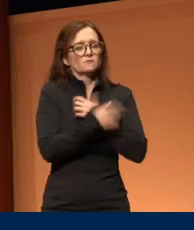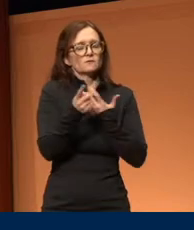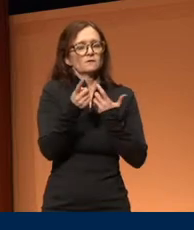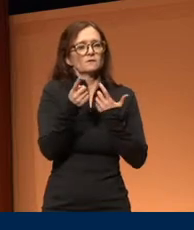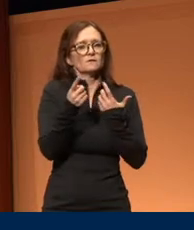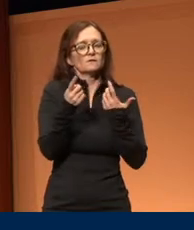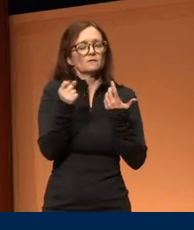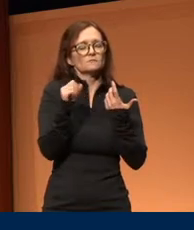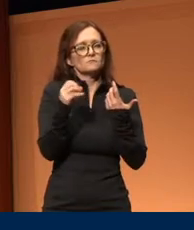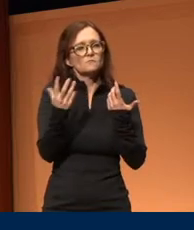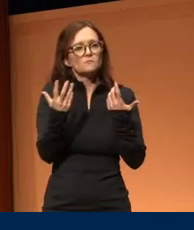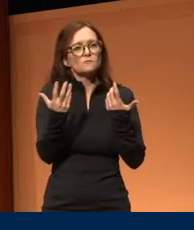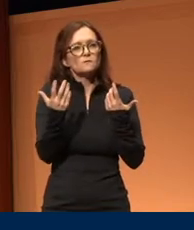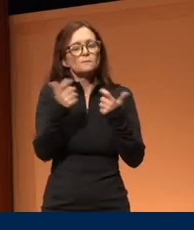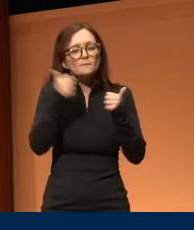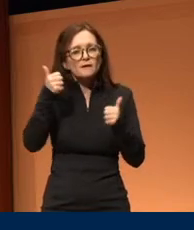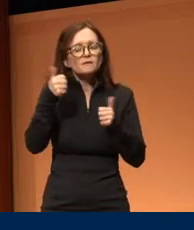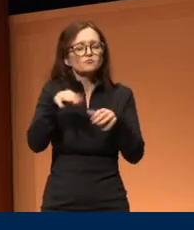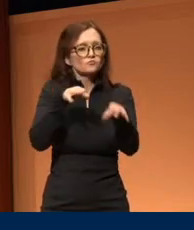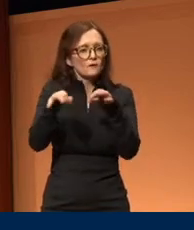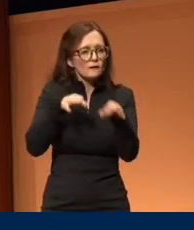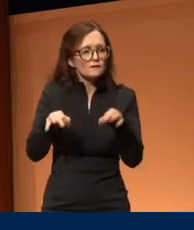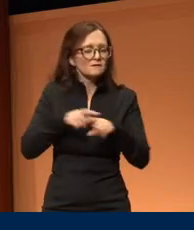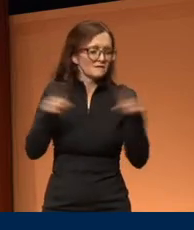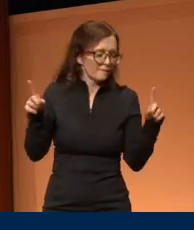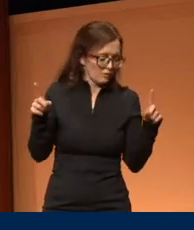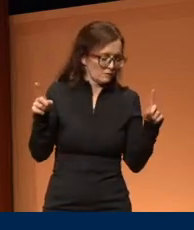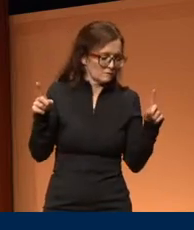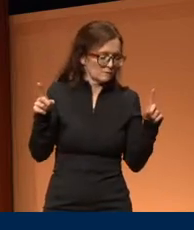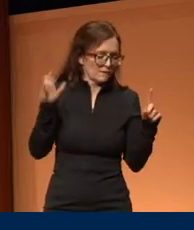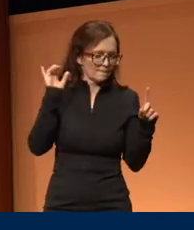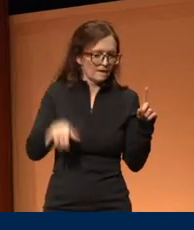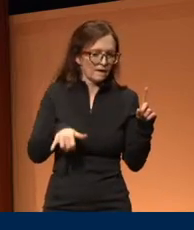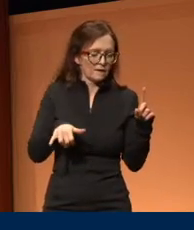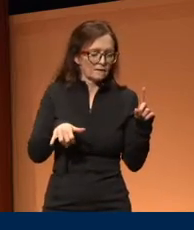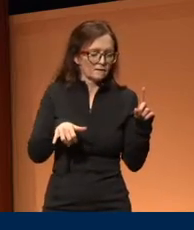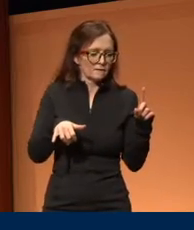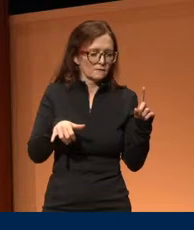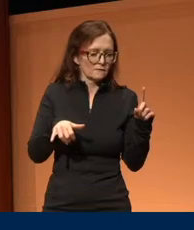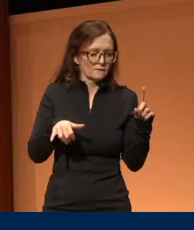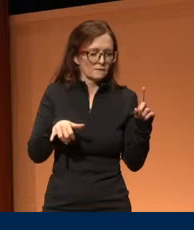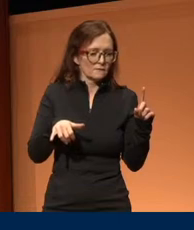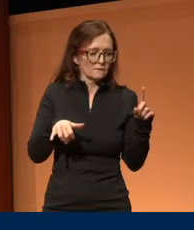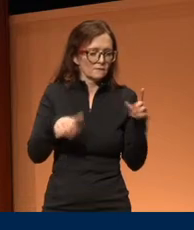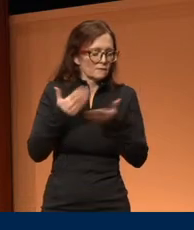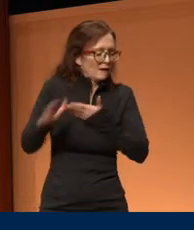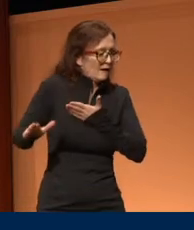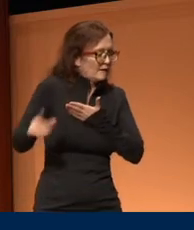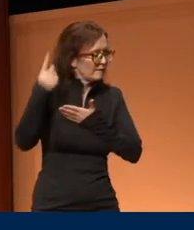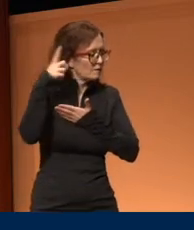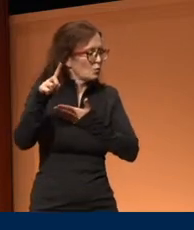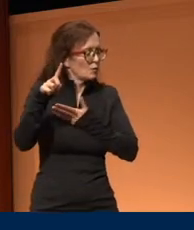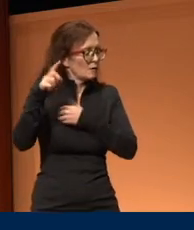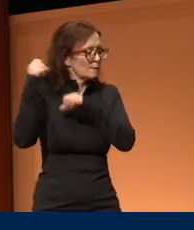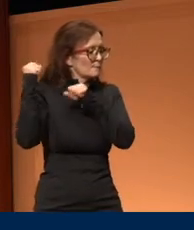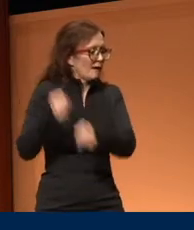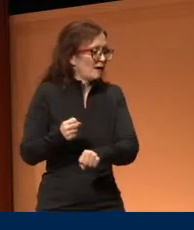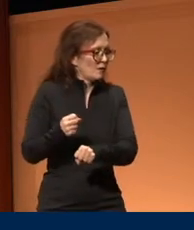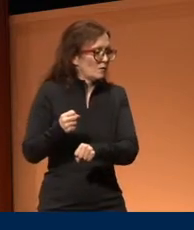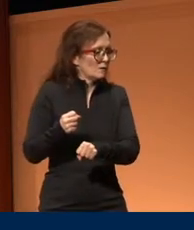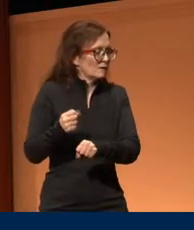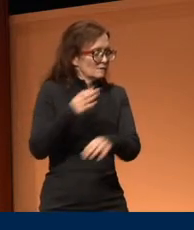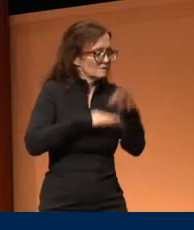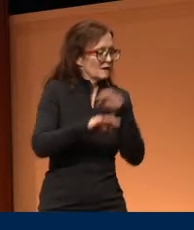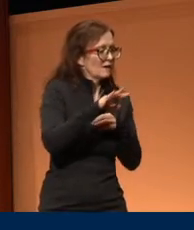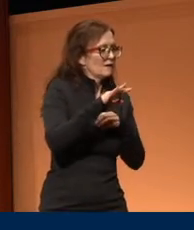two that may describe this like difference is alienation from power versus being in